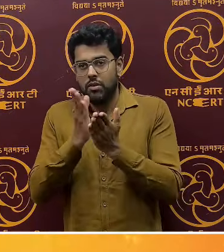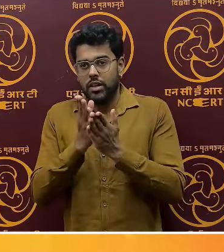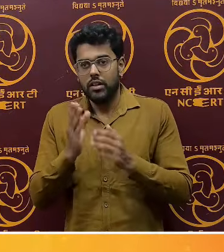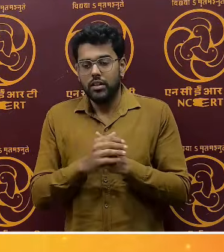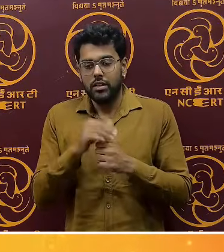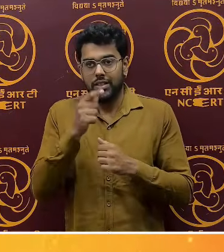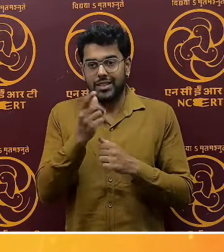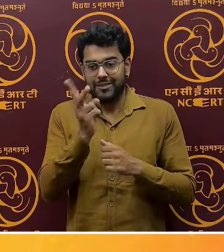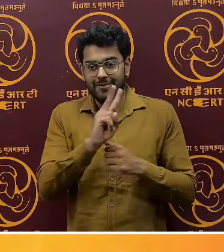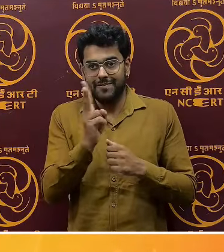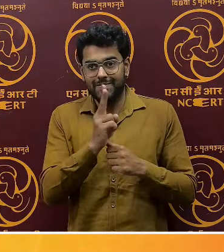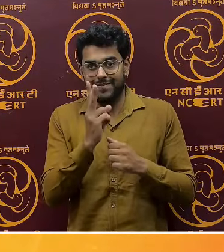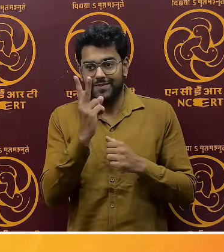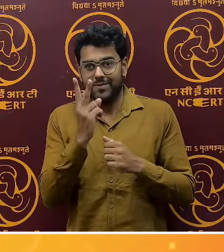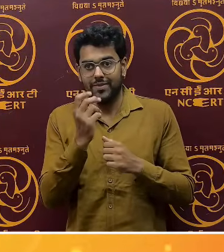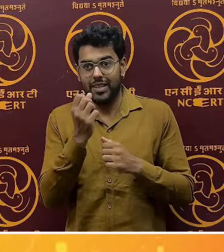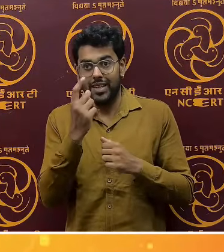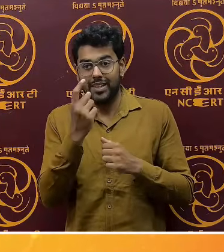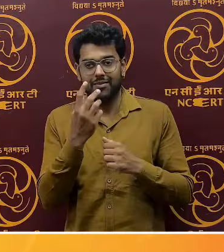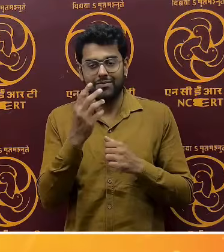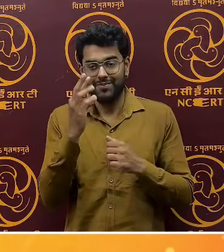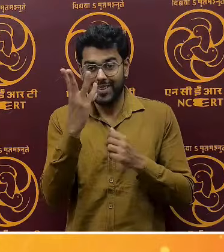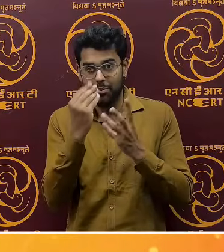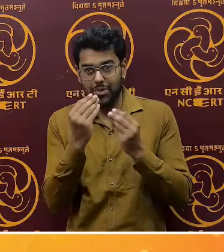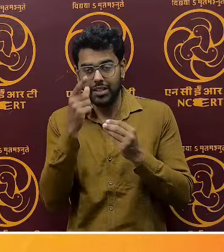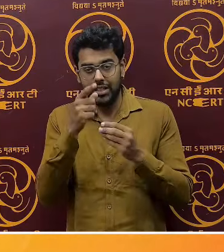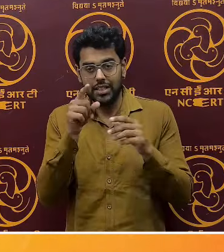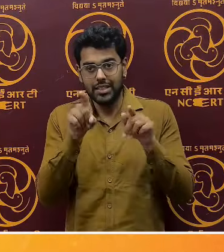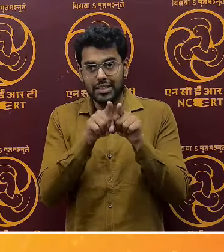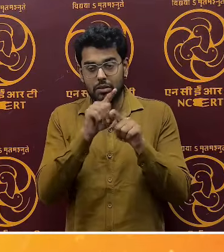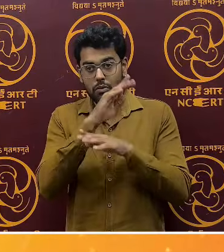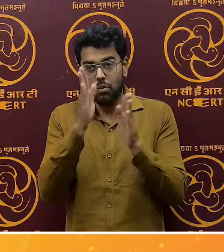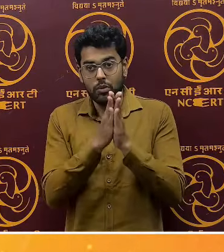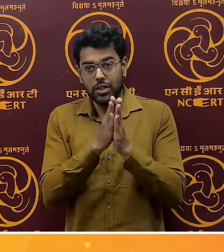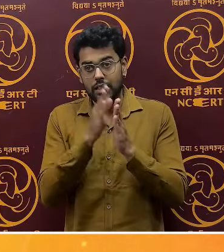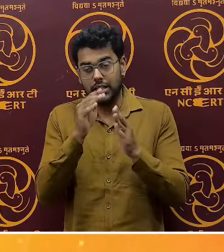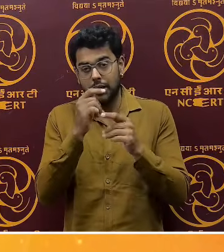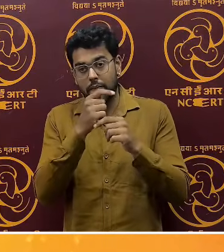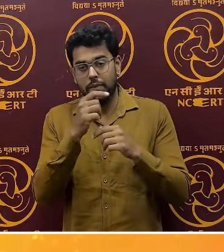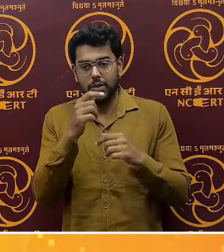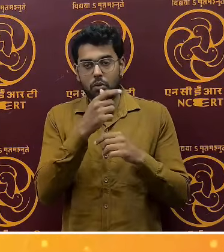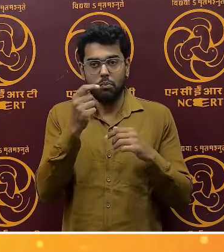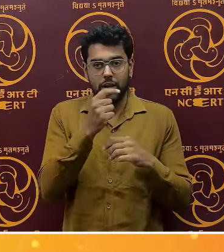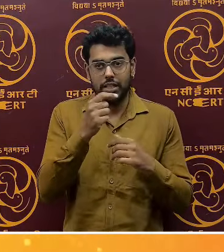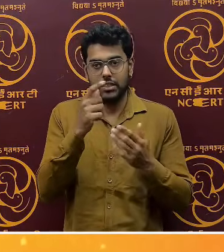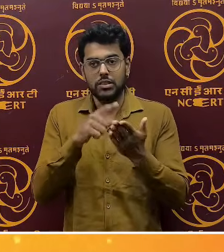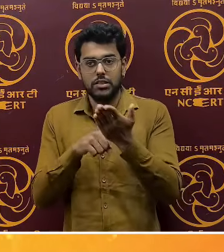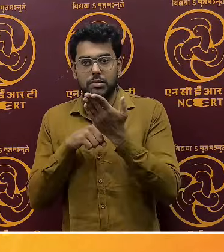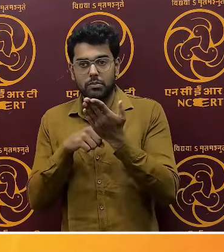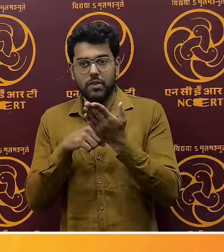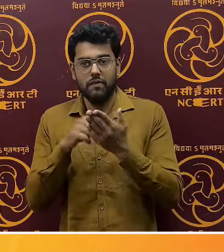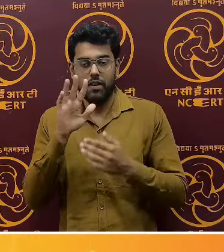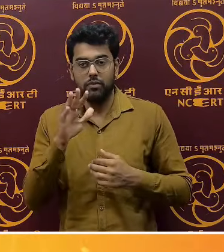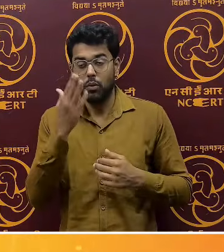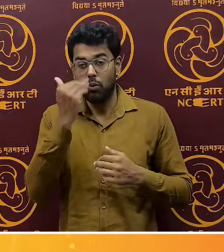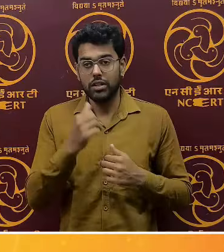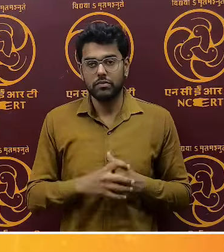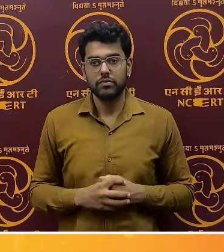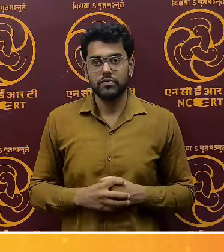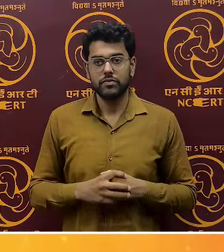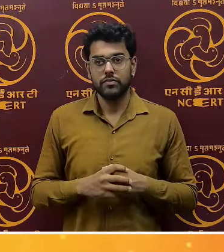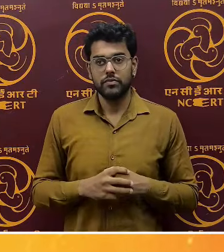the two numbers, we will write sum of the two numbers or subtraction of the two numbers equal to 5, so that